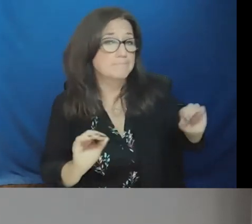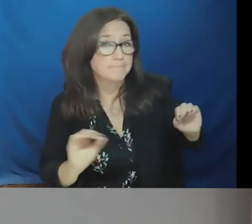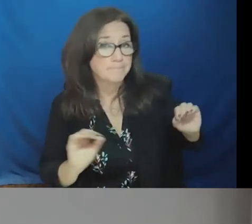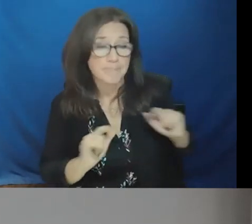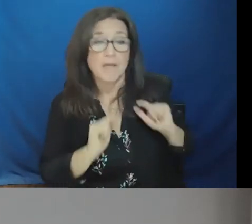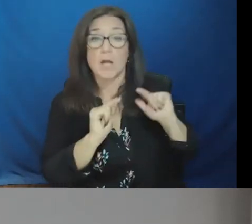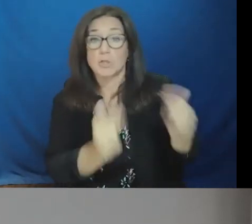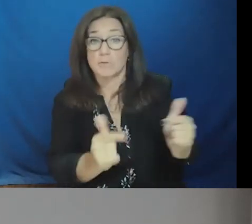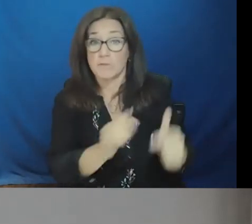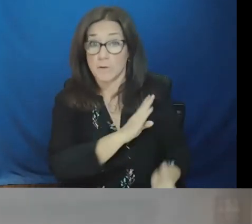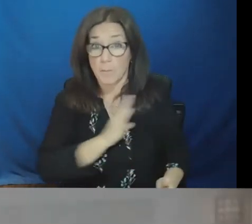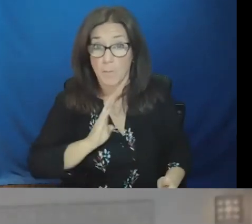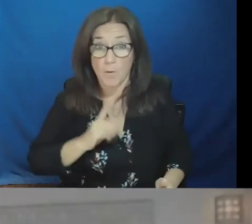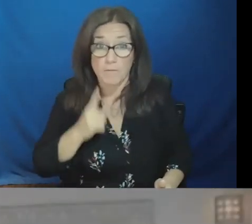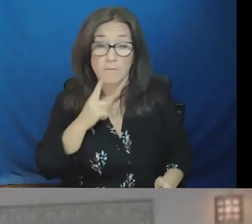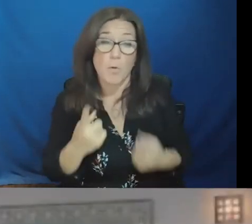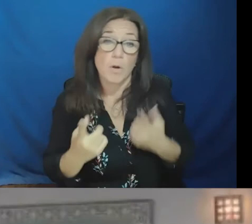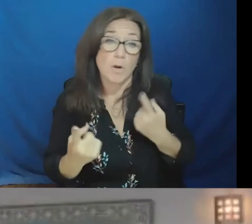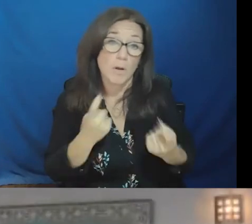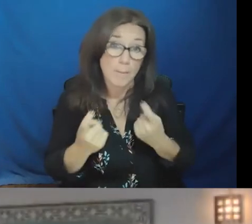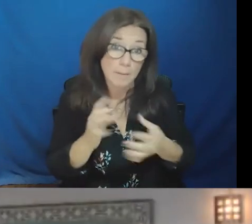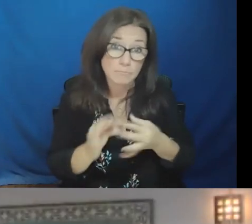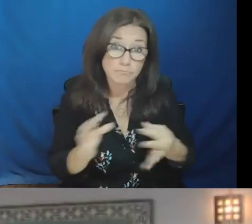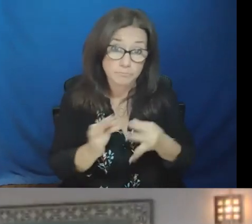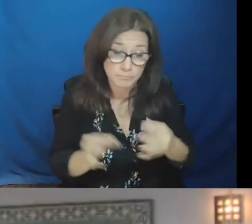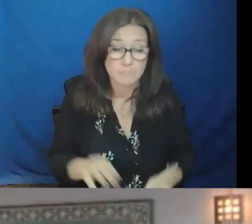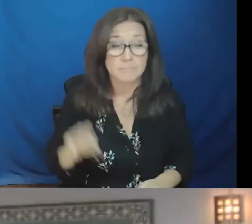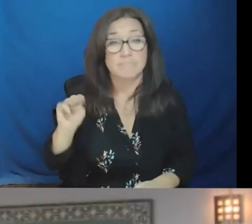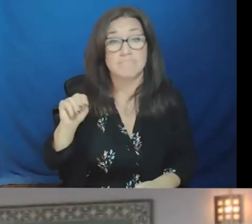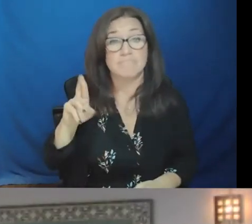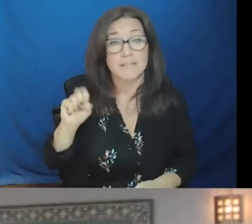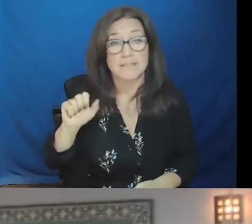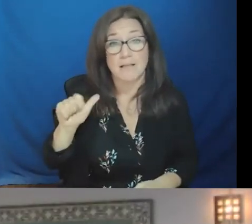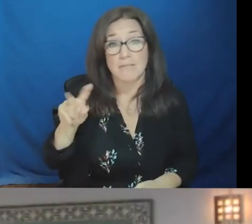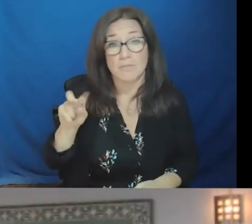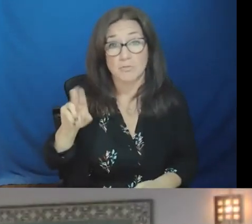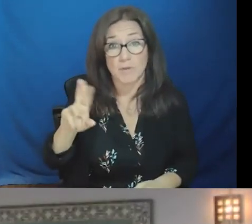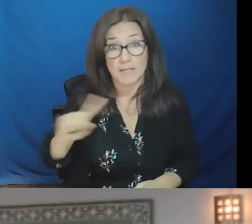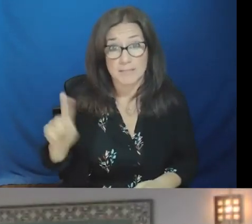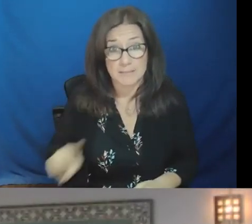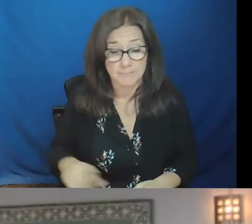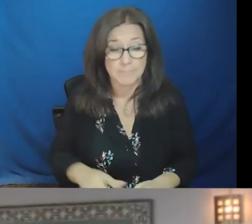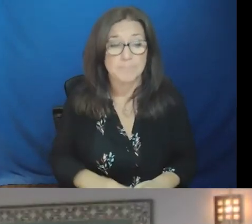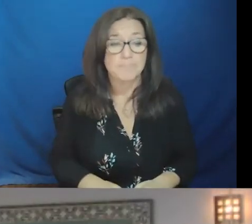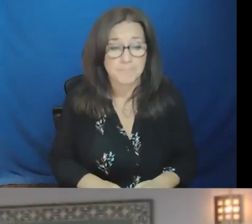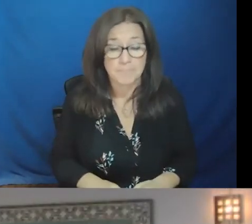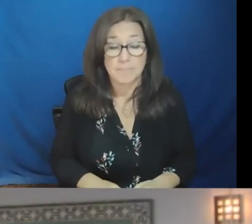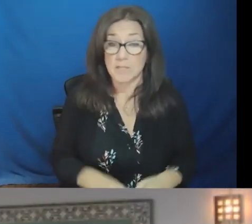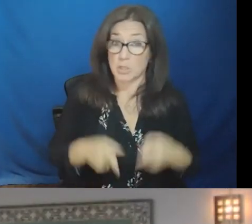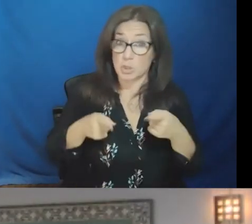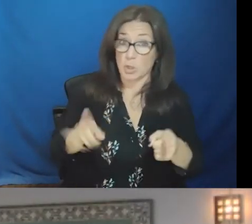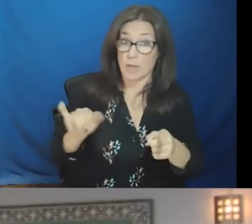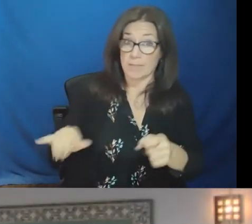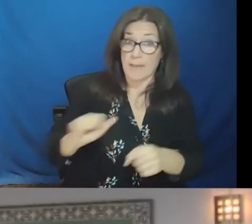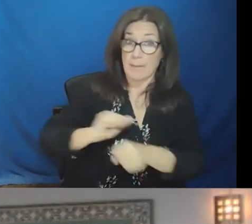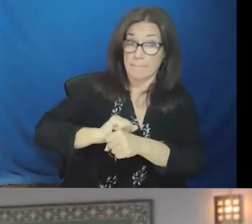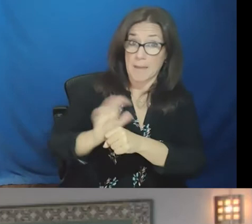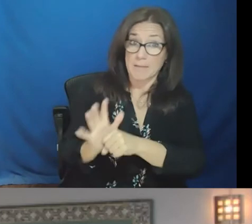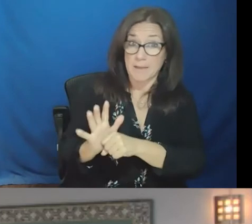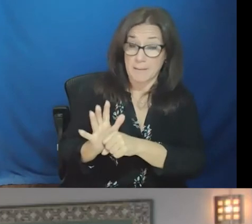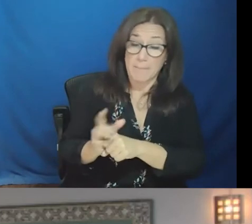for comments or questions. Ms. Alvarez, please. During the pandemic last year,